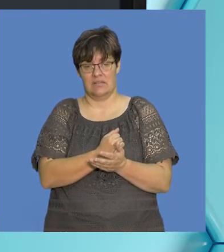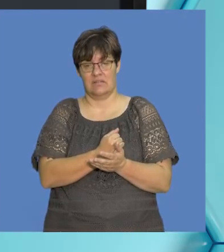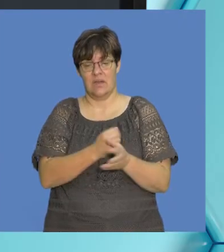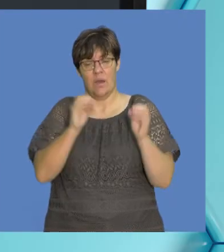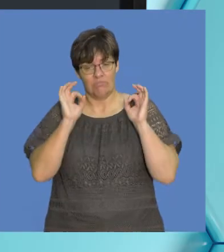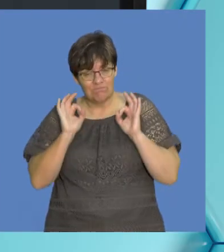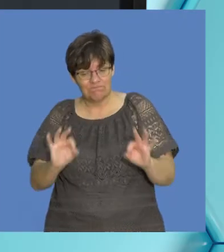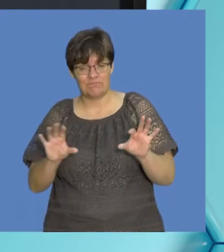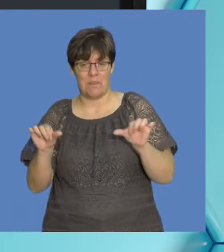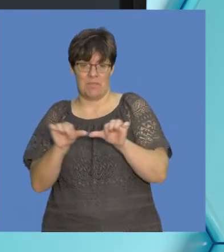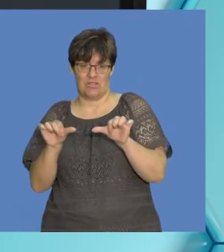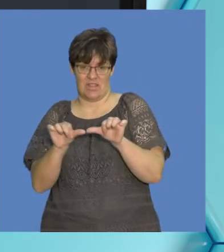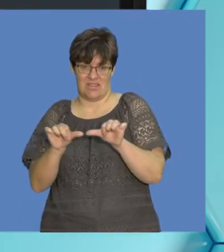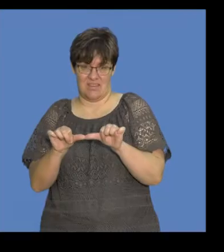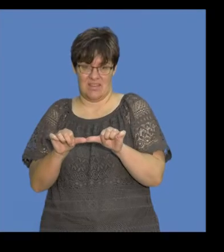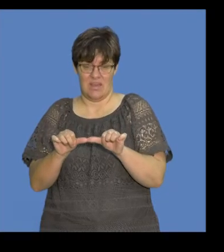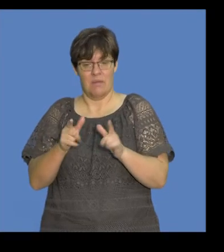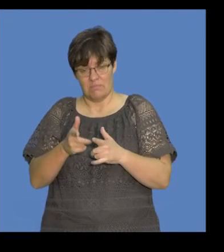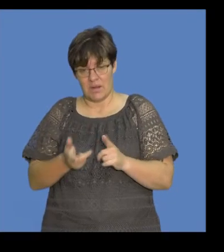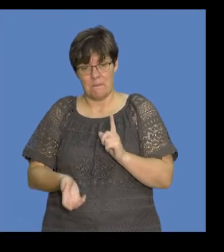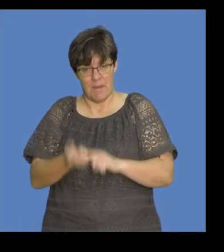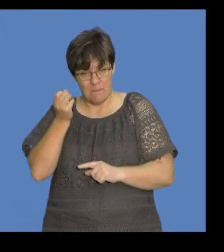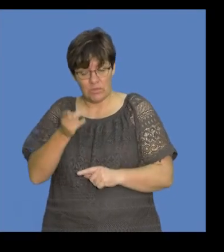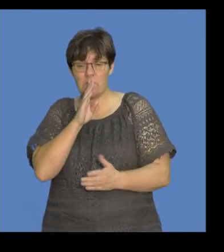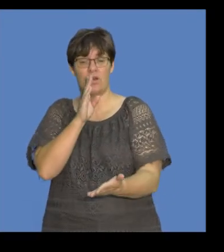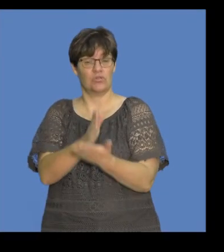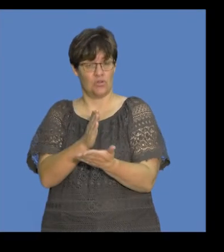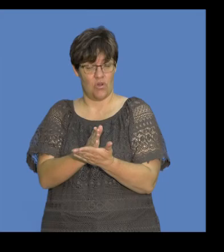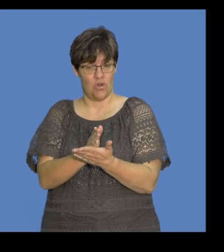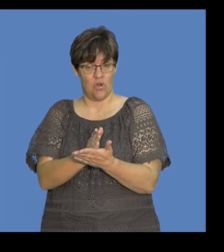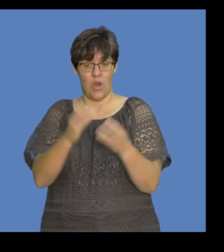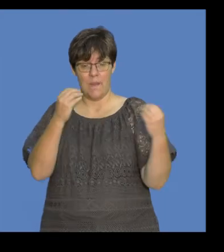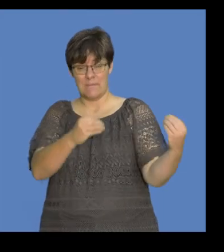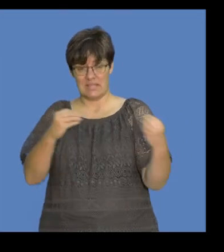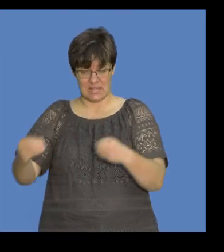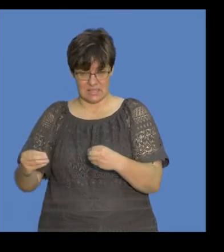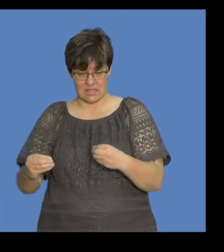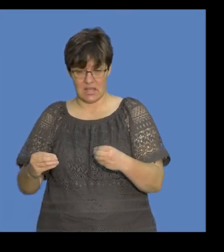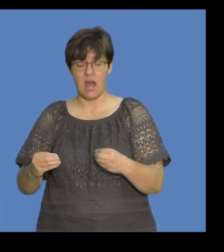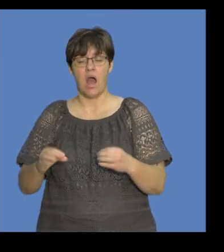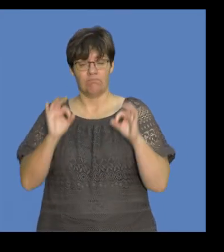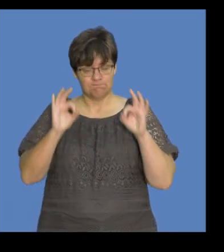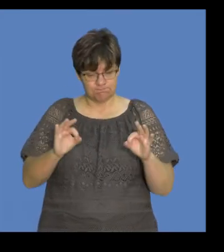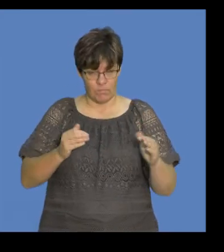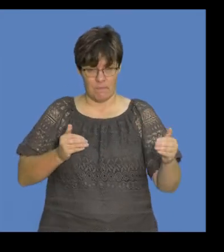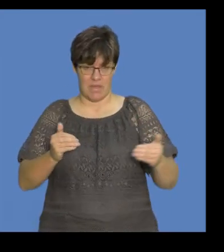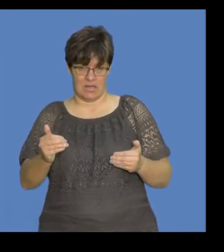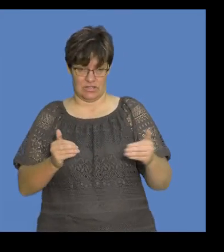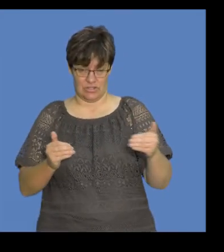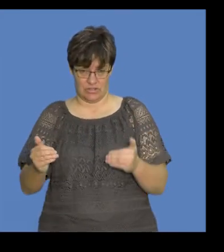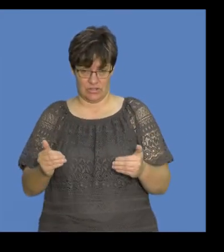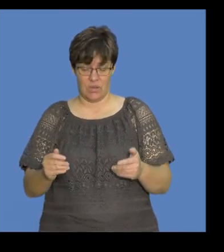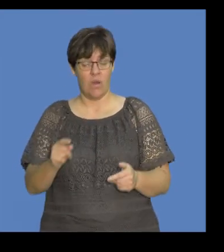proper measures should be taken to ensure that the firm is managed in an orderly way to eliminate